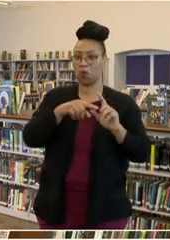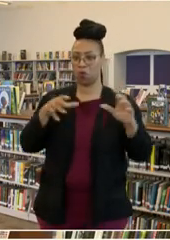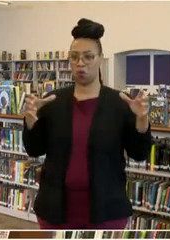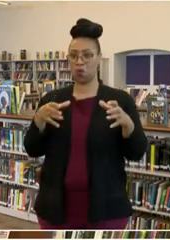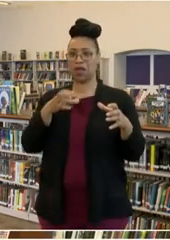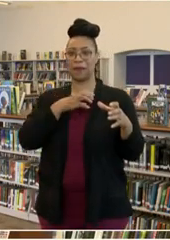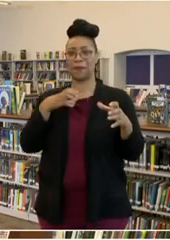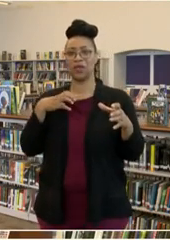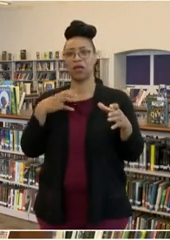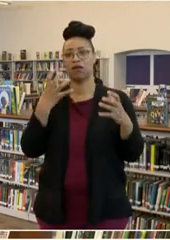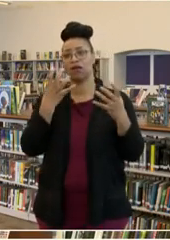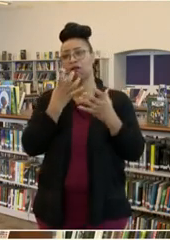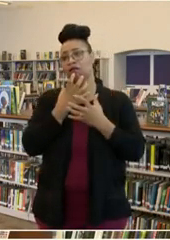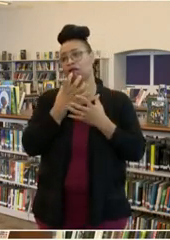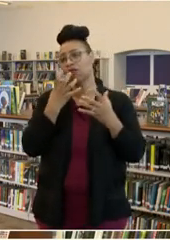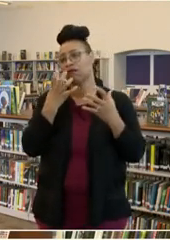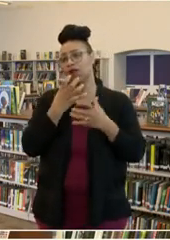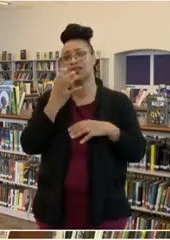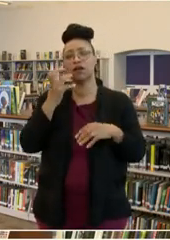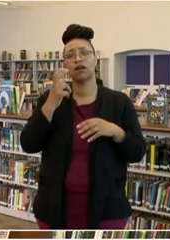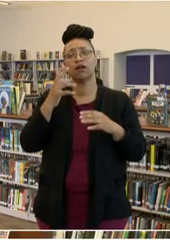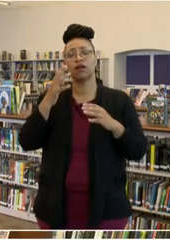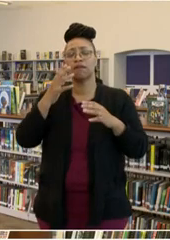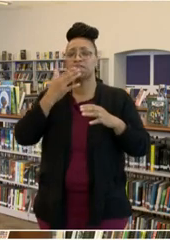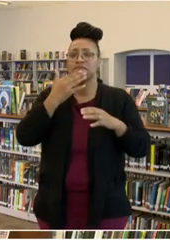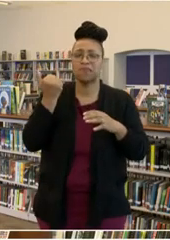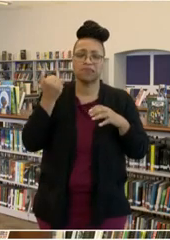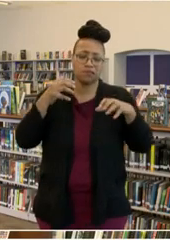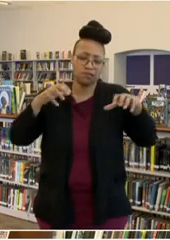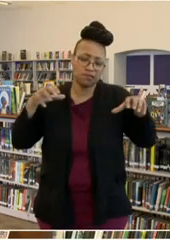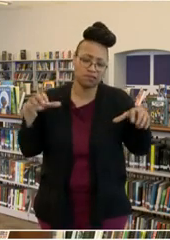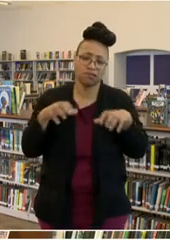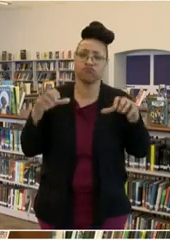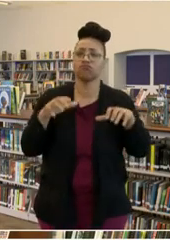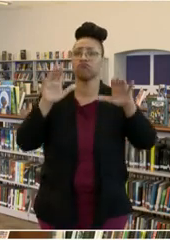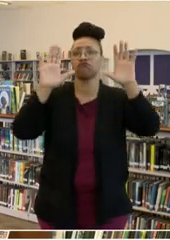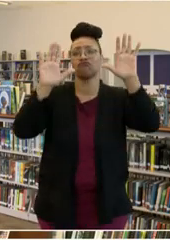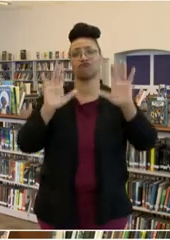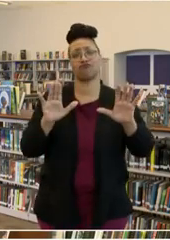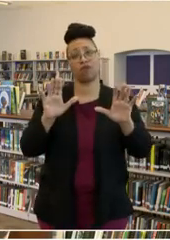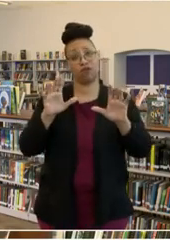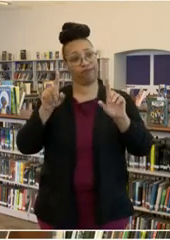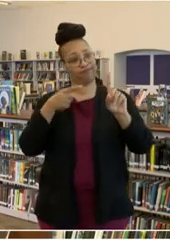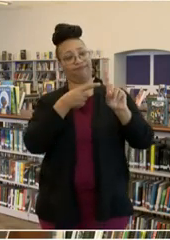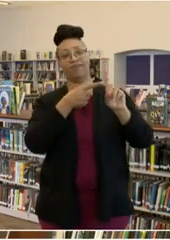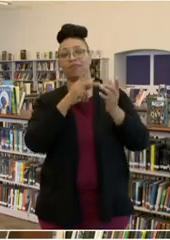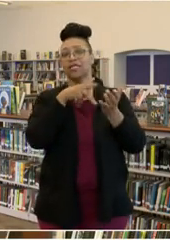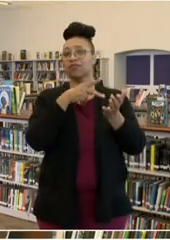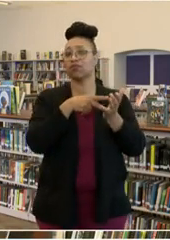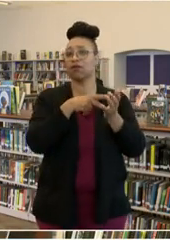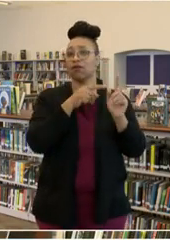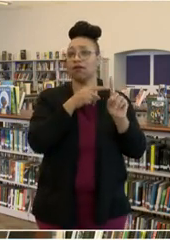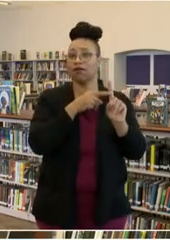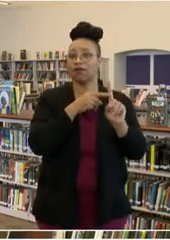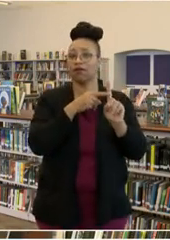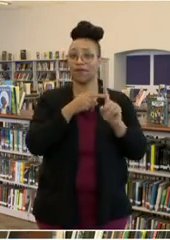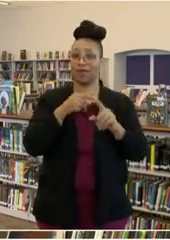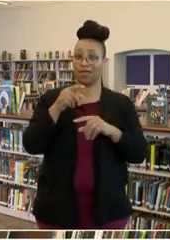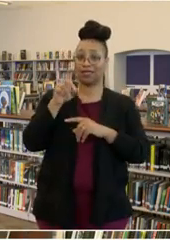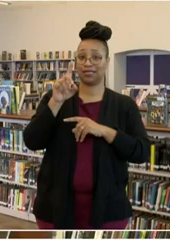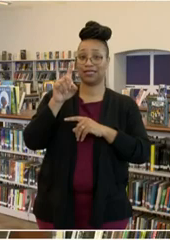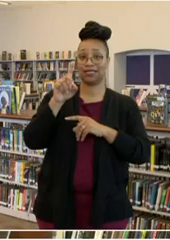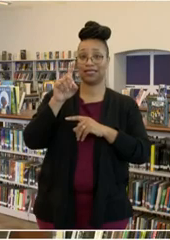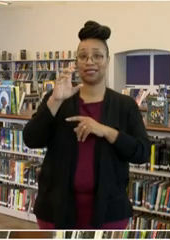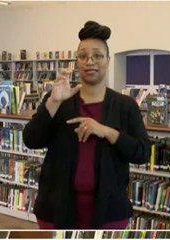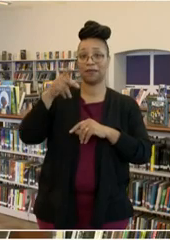sector executives. So let's hear it for our DCPS principals. We also know